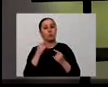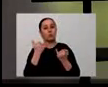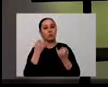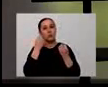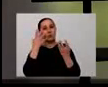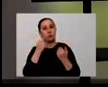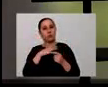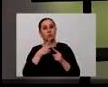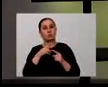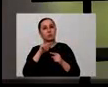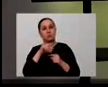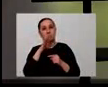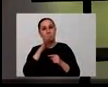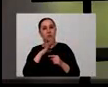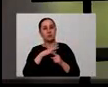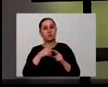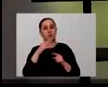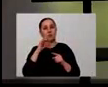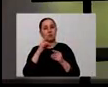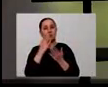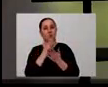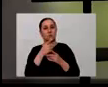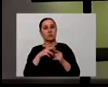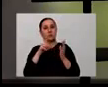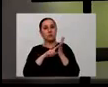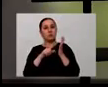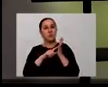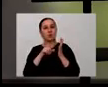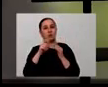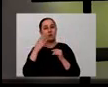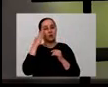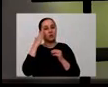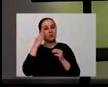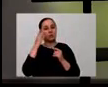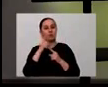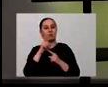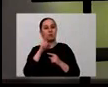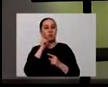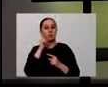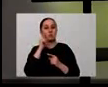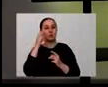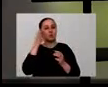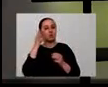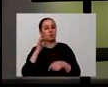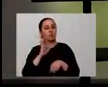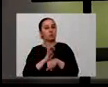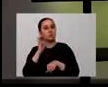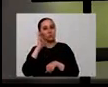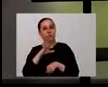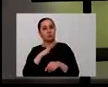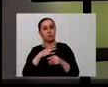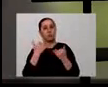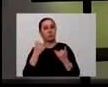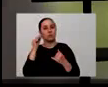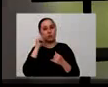oldik? Biz ana shu davrda Fitrat tashabbusi bilan 70 nafar iqtidorli yoshlar Germaniyaga o'qishga yuborilganligini